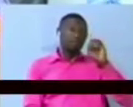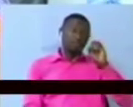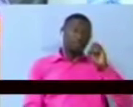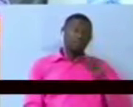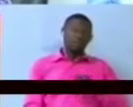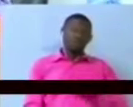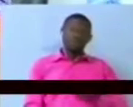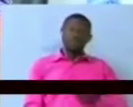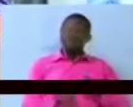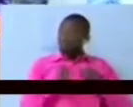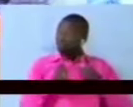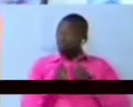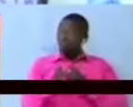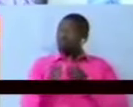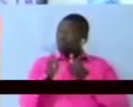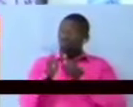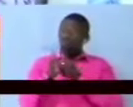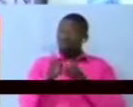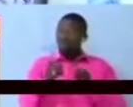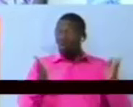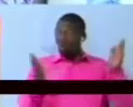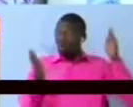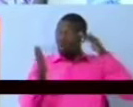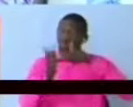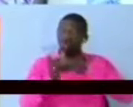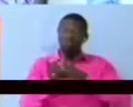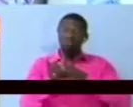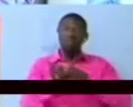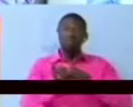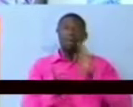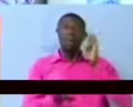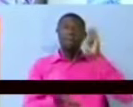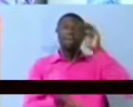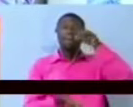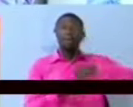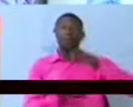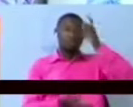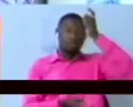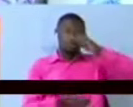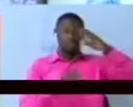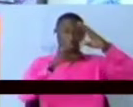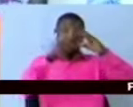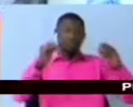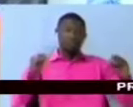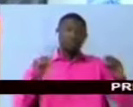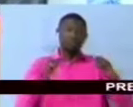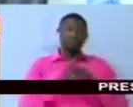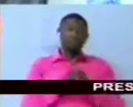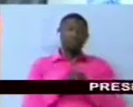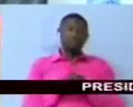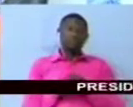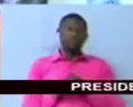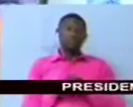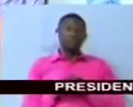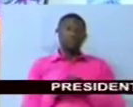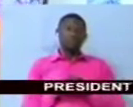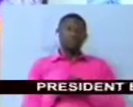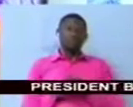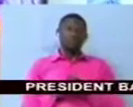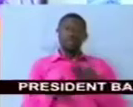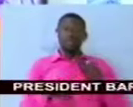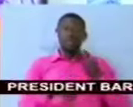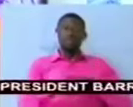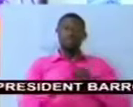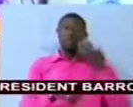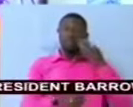be Banjul police station. They were the one who chased him up to Banjul police station. Fekka Lanka dugana sen office fofu. As the time